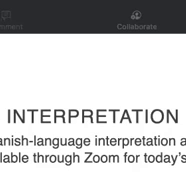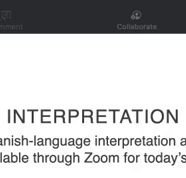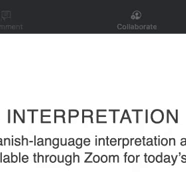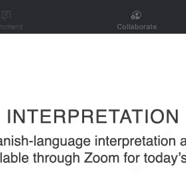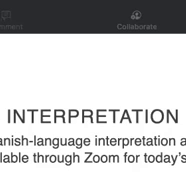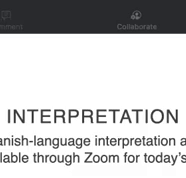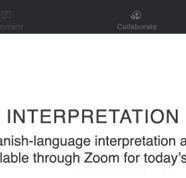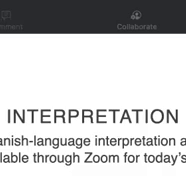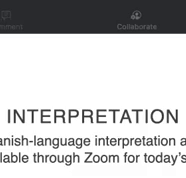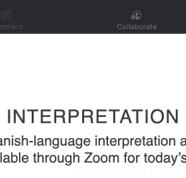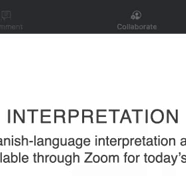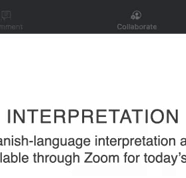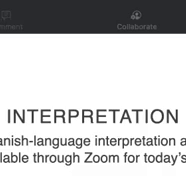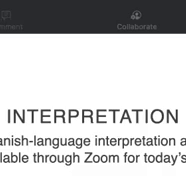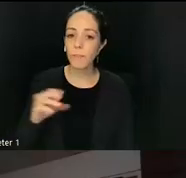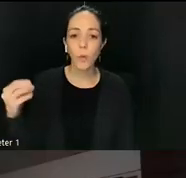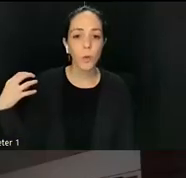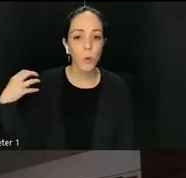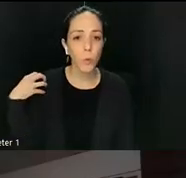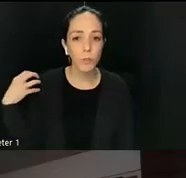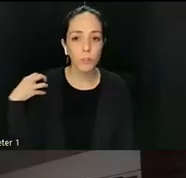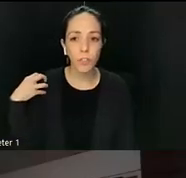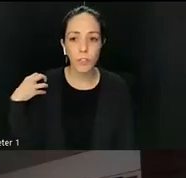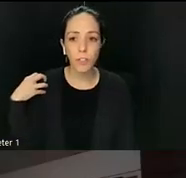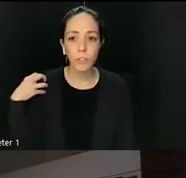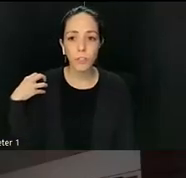to our co-chair, Tirsa,